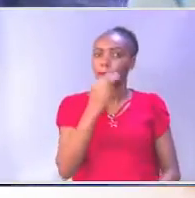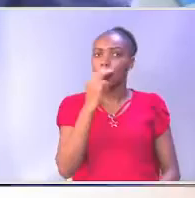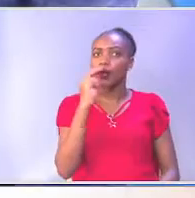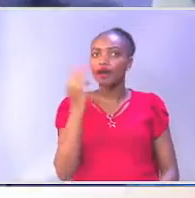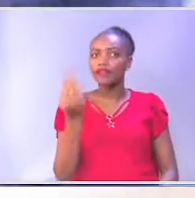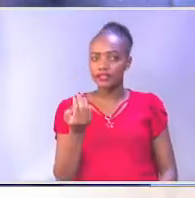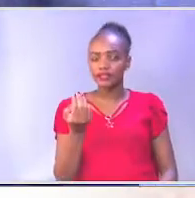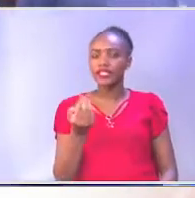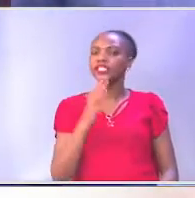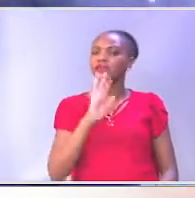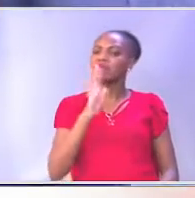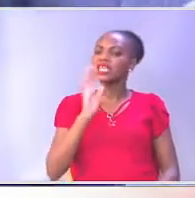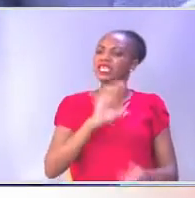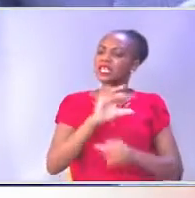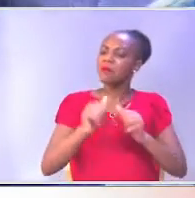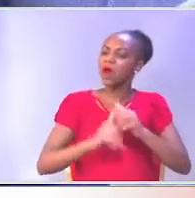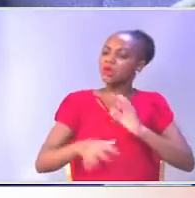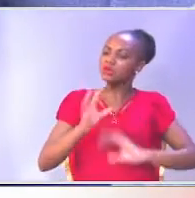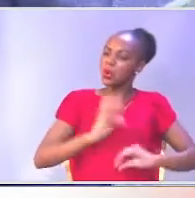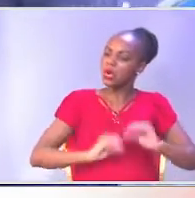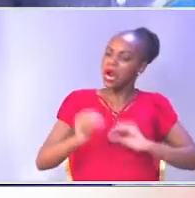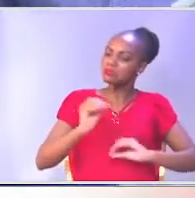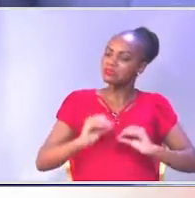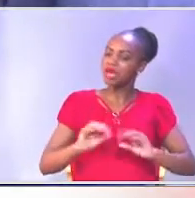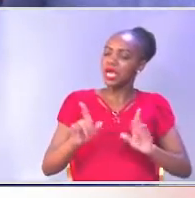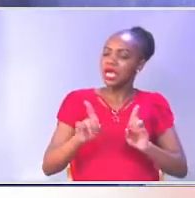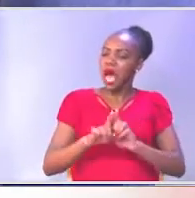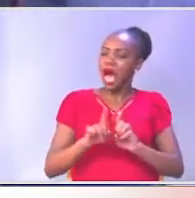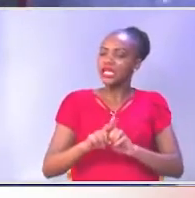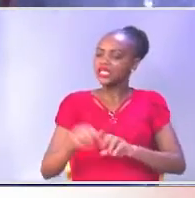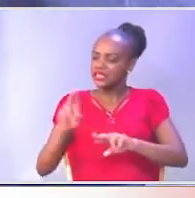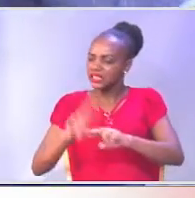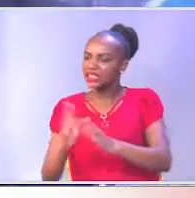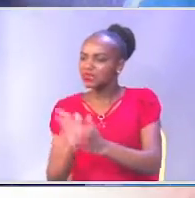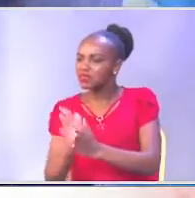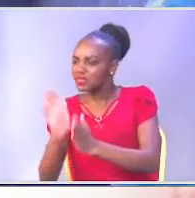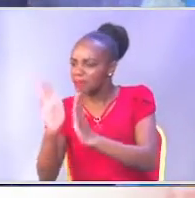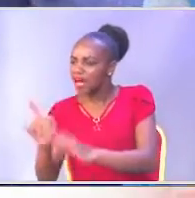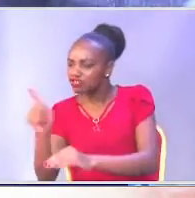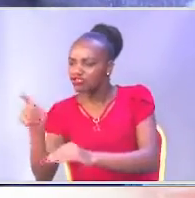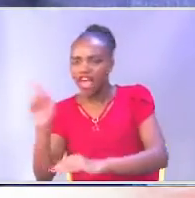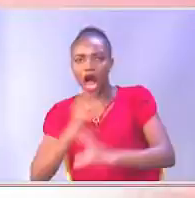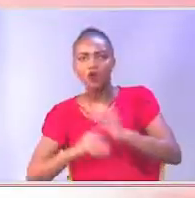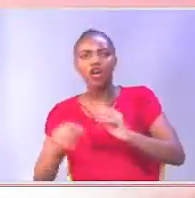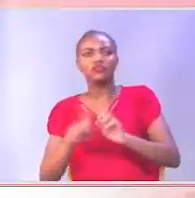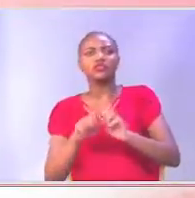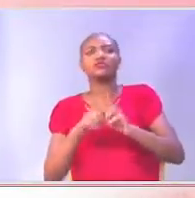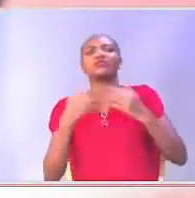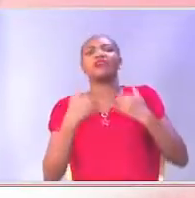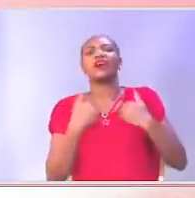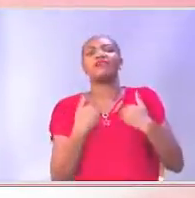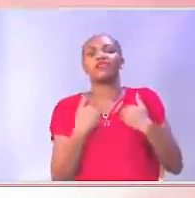ameongea juu ya corruption. Na mwenye corruption amekaa na yeye pale. Wamekaa pamoja hapo.